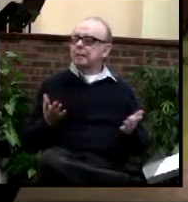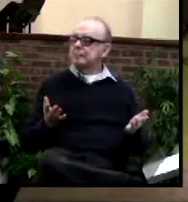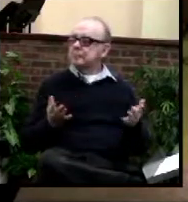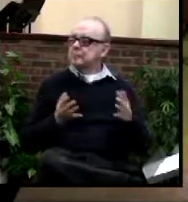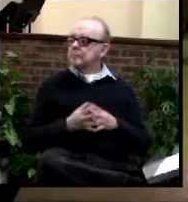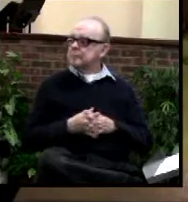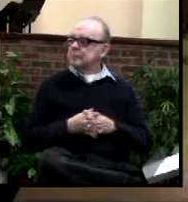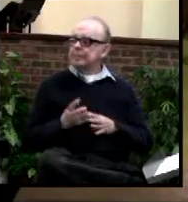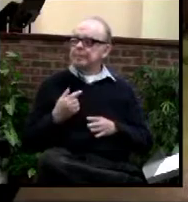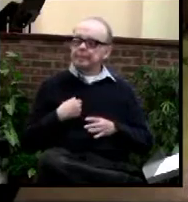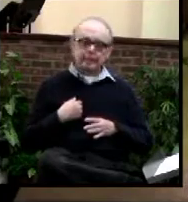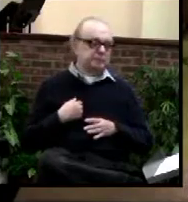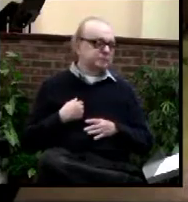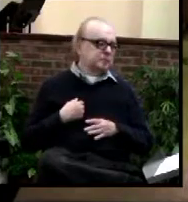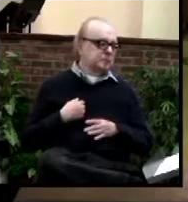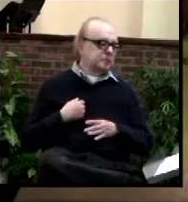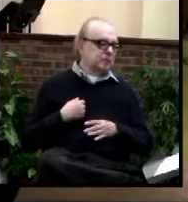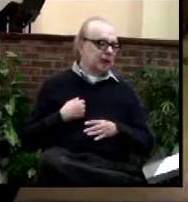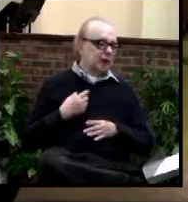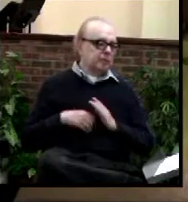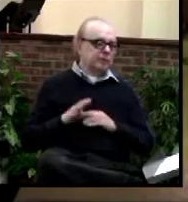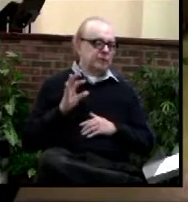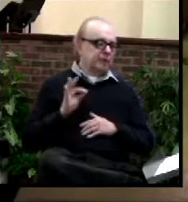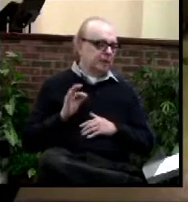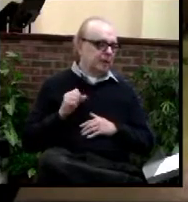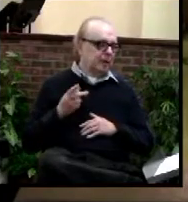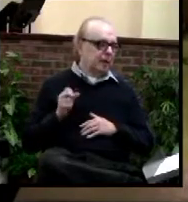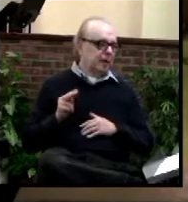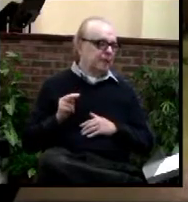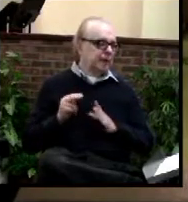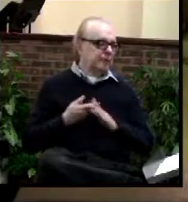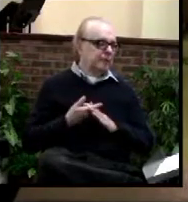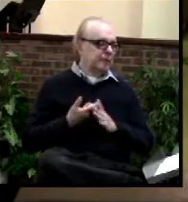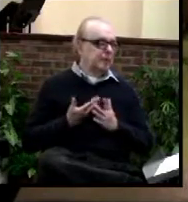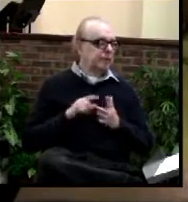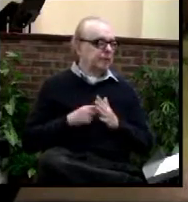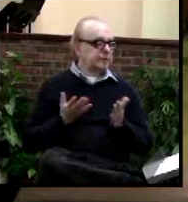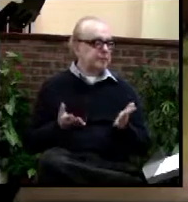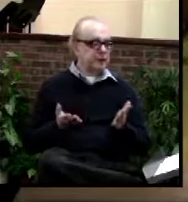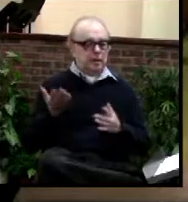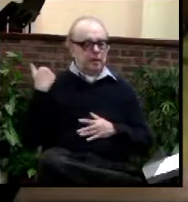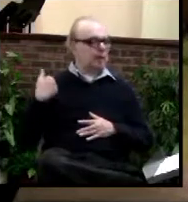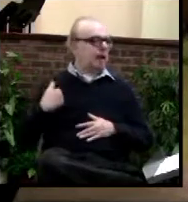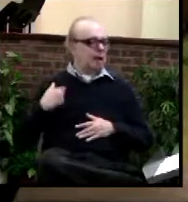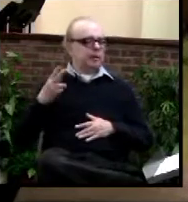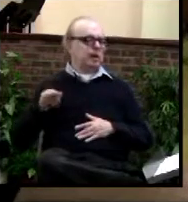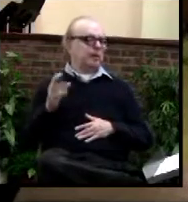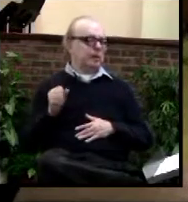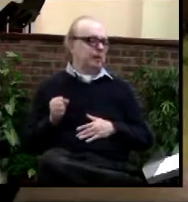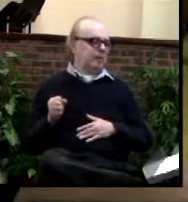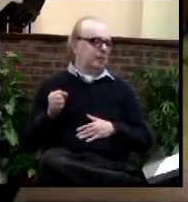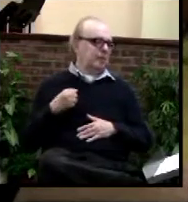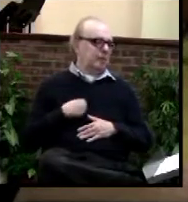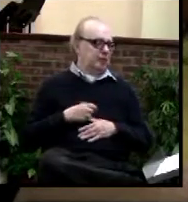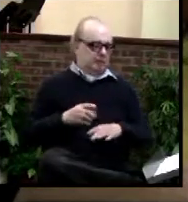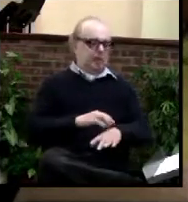I was fashionable before fashion was started, okay? Back when I was going in high school, we had long sleeve shirts